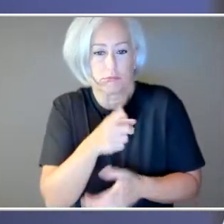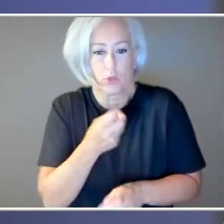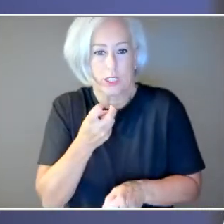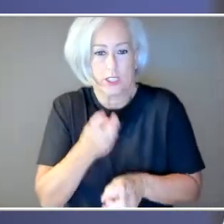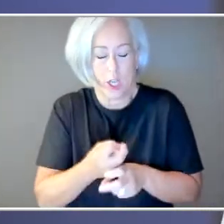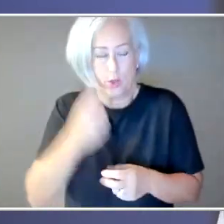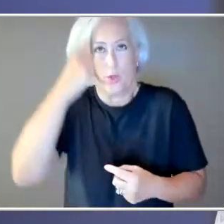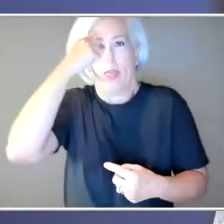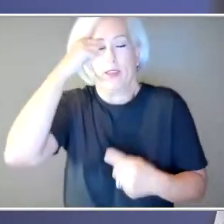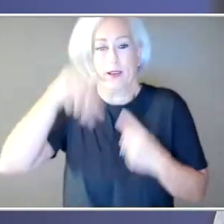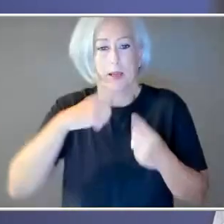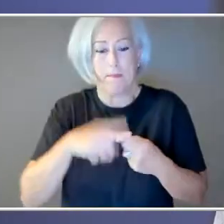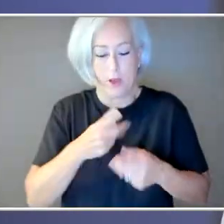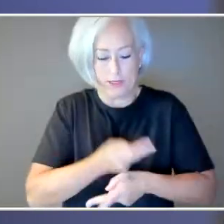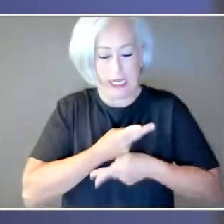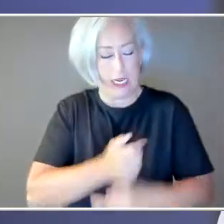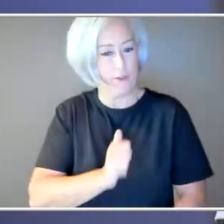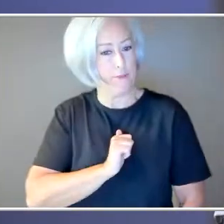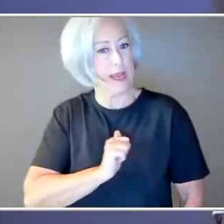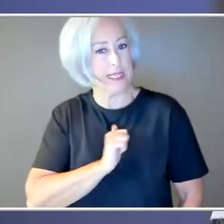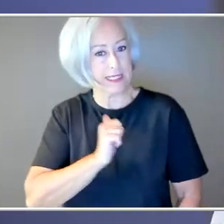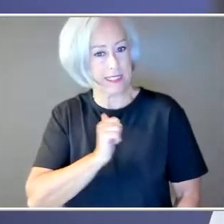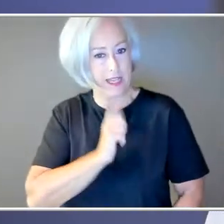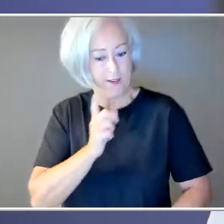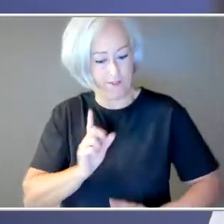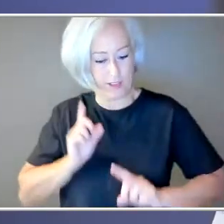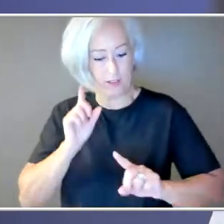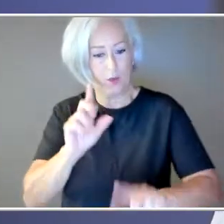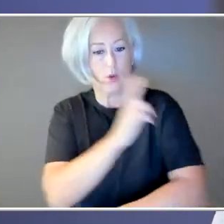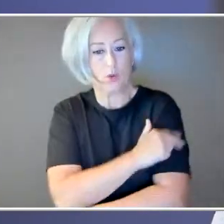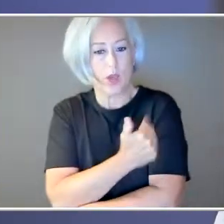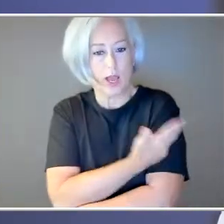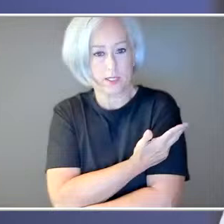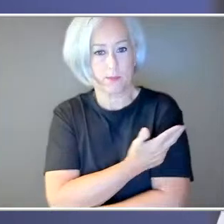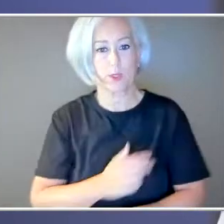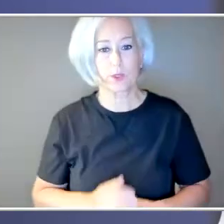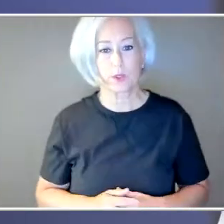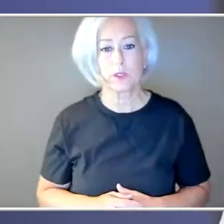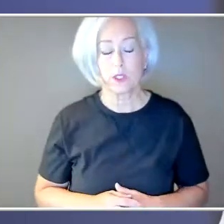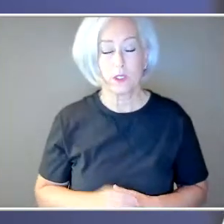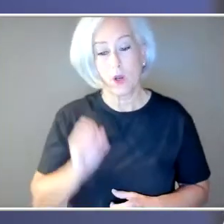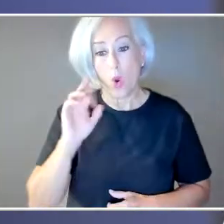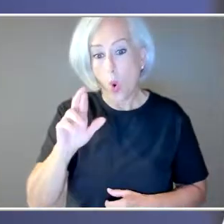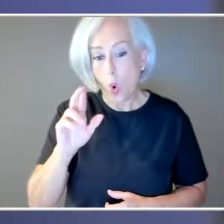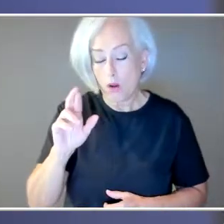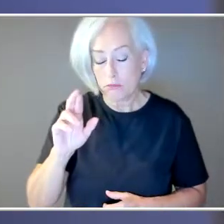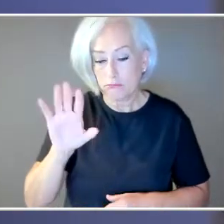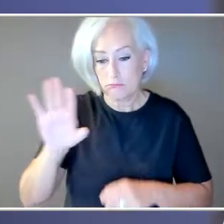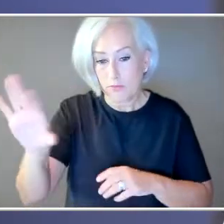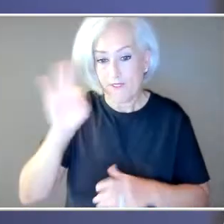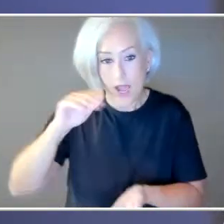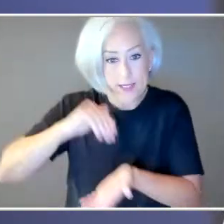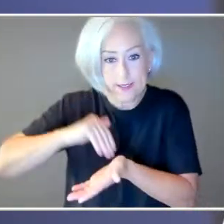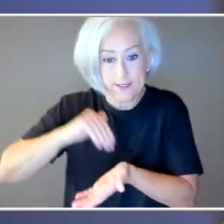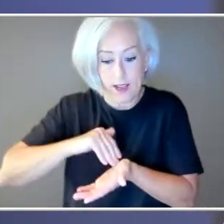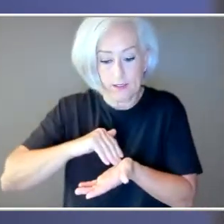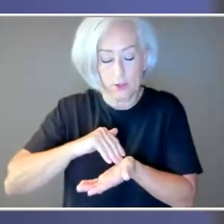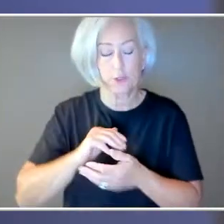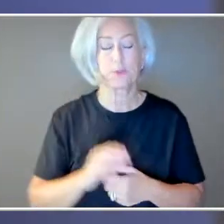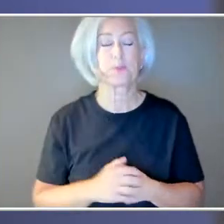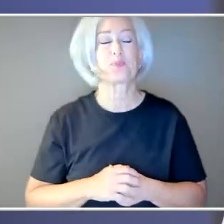about taking care of myself and getting to the hospital or to find a doctor at the time. But